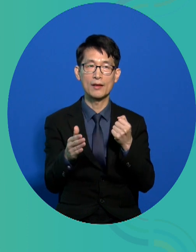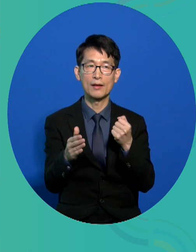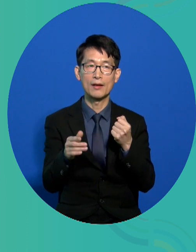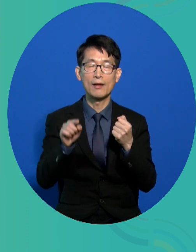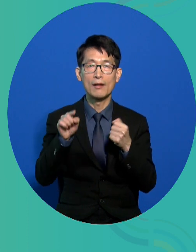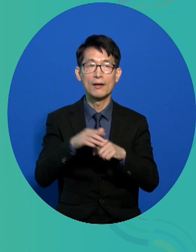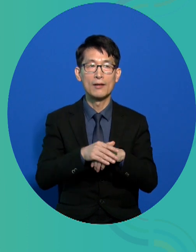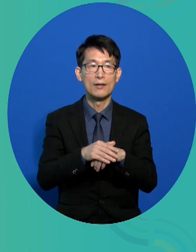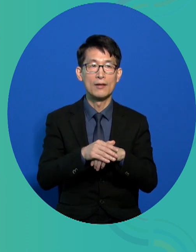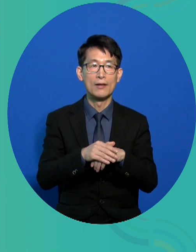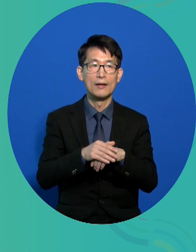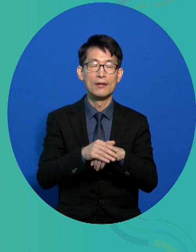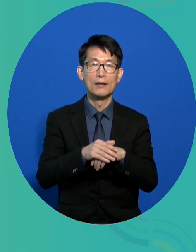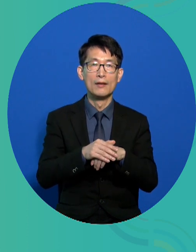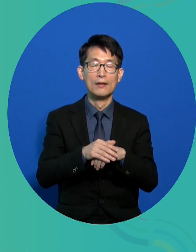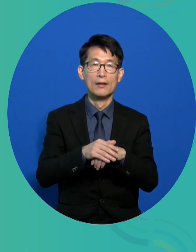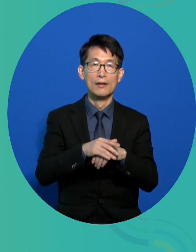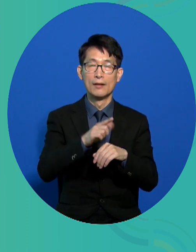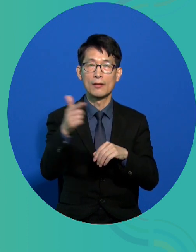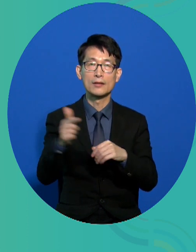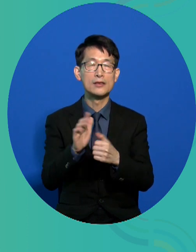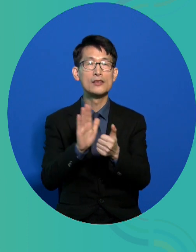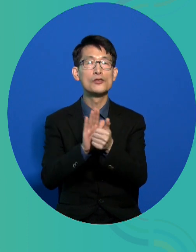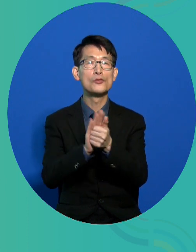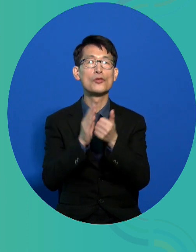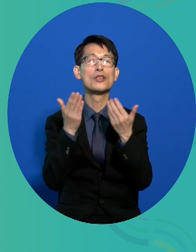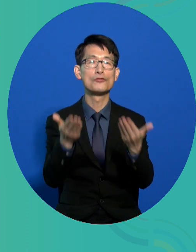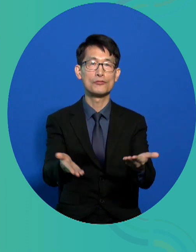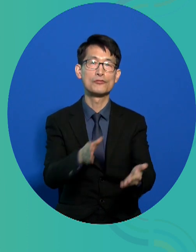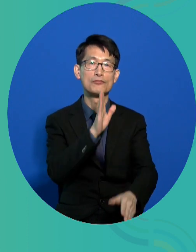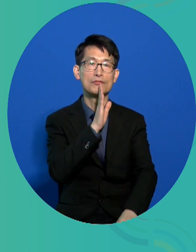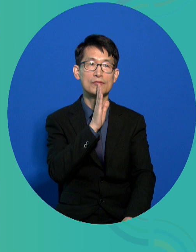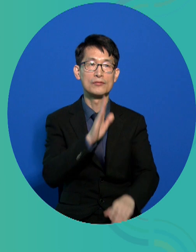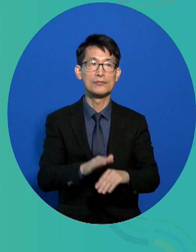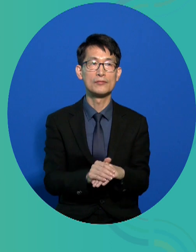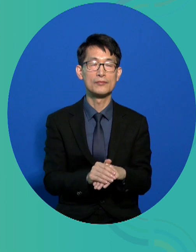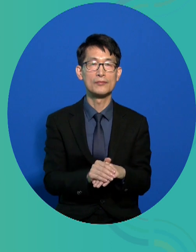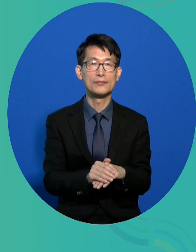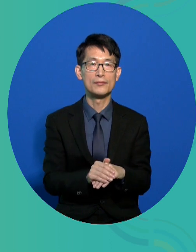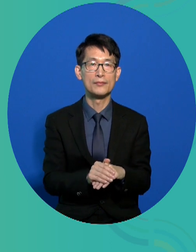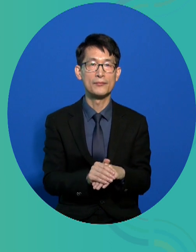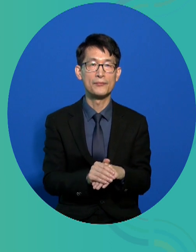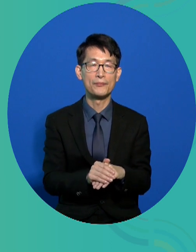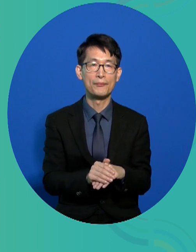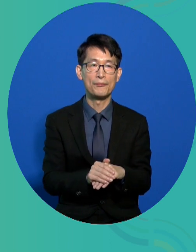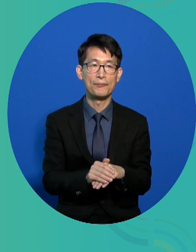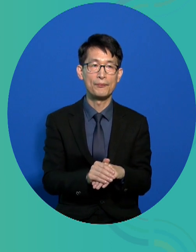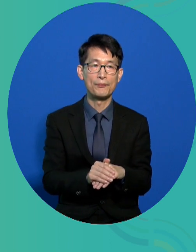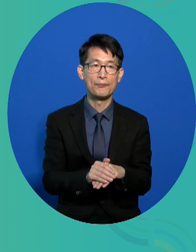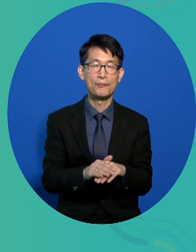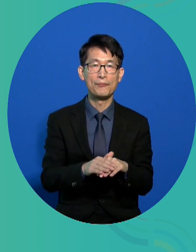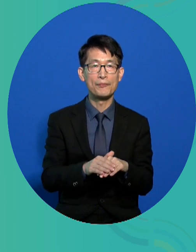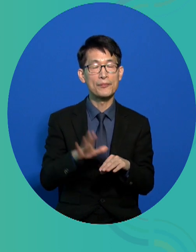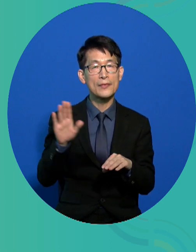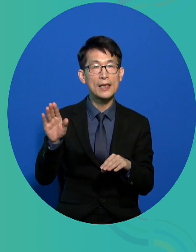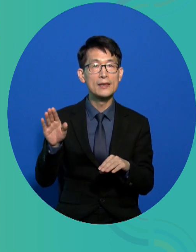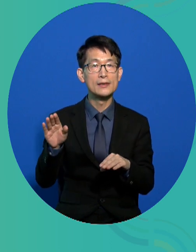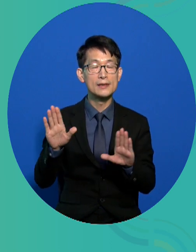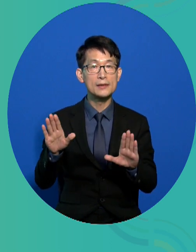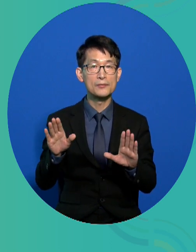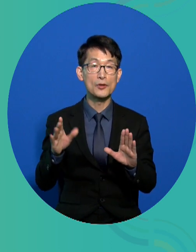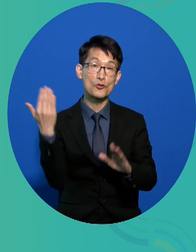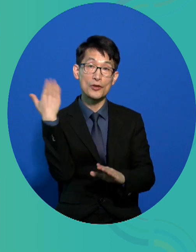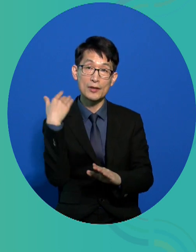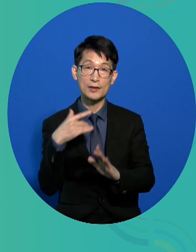many events are becoming online events, and AUD also, as a response to